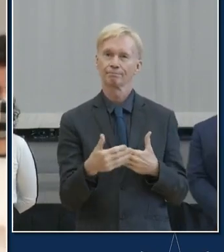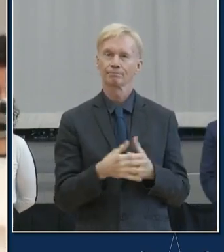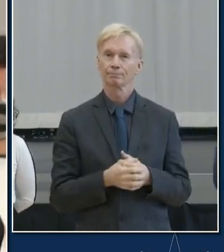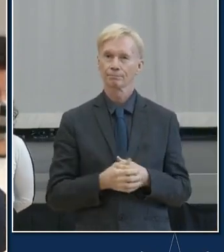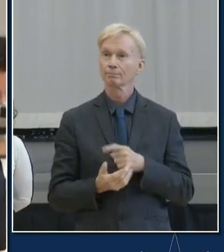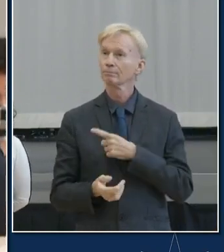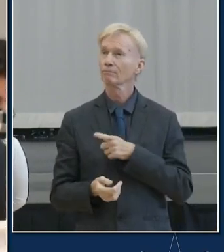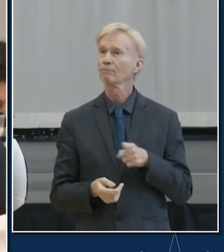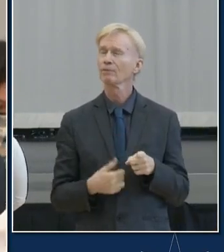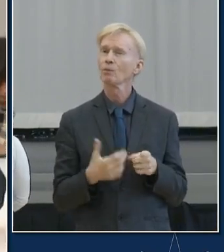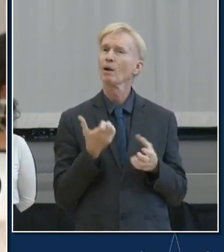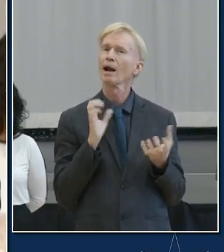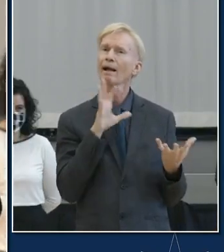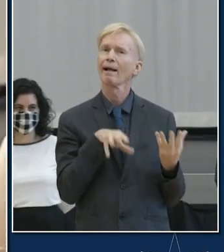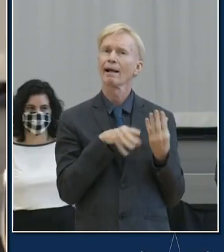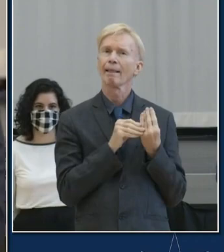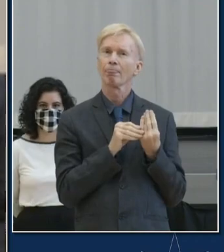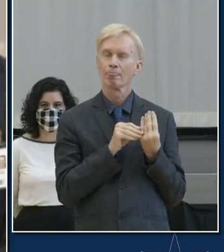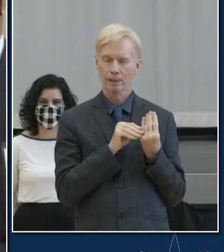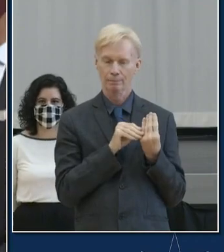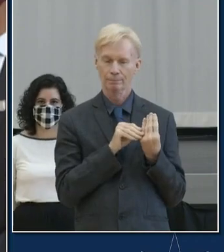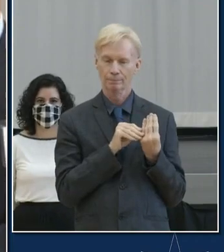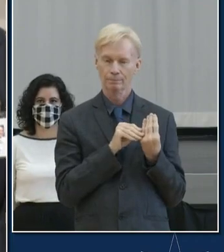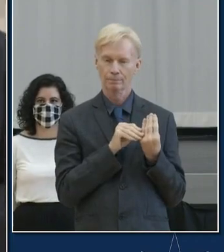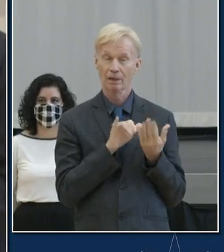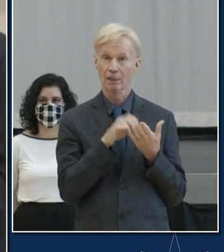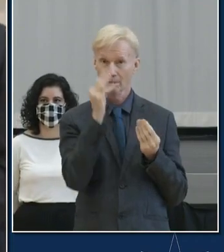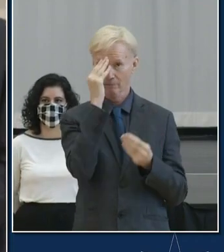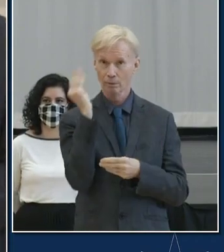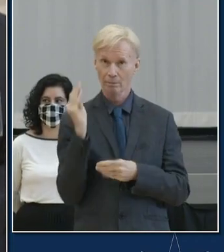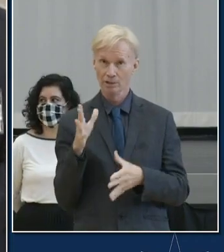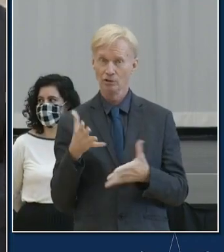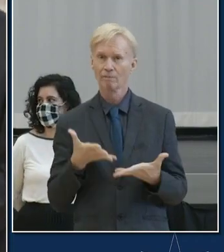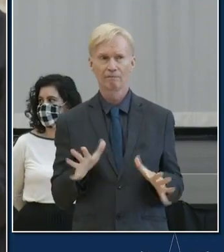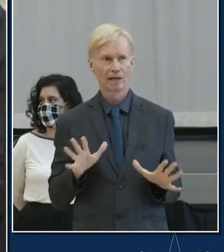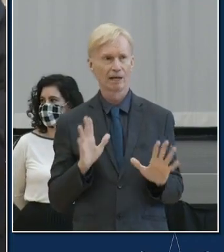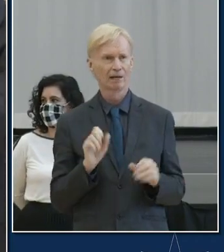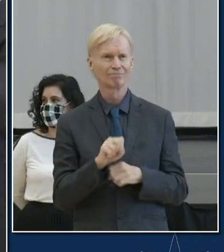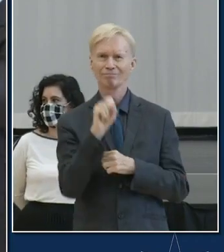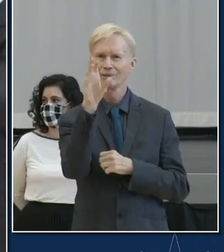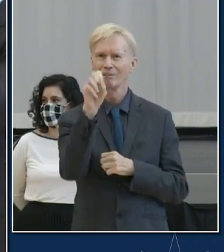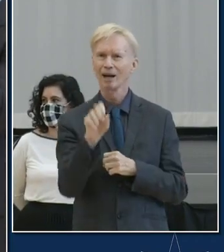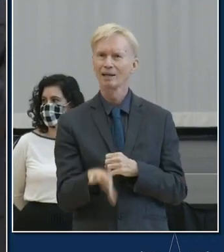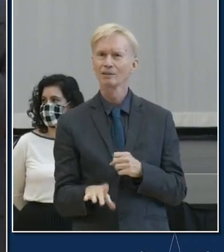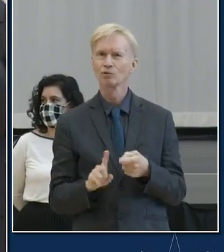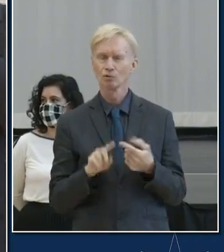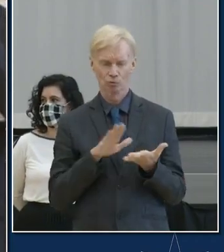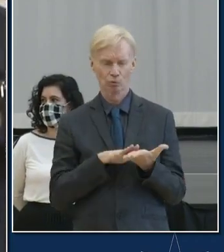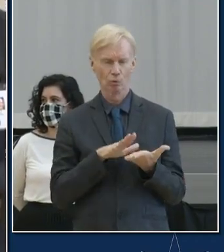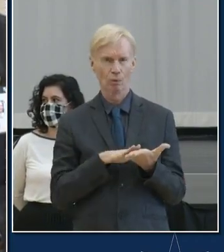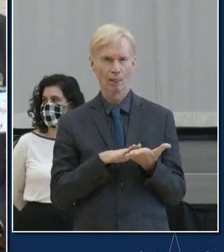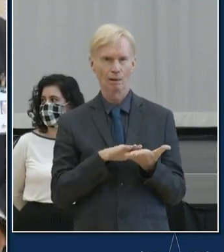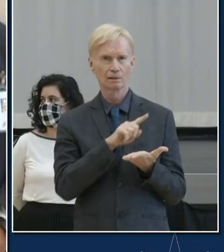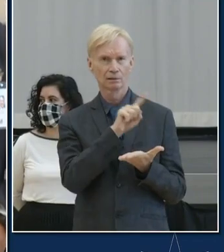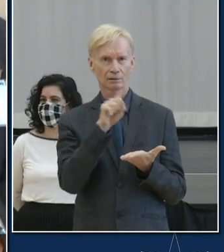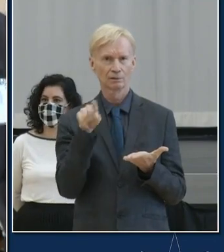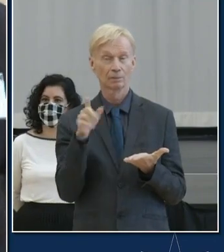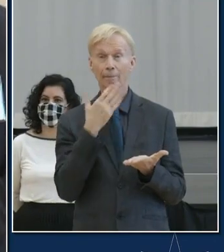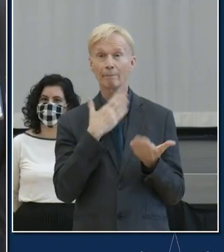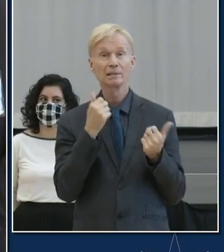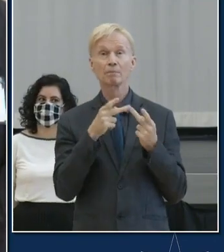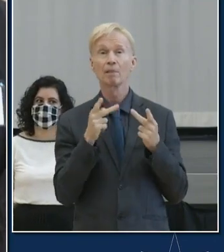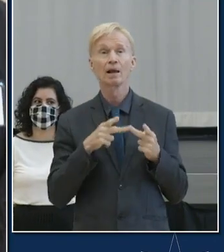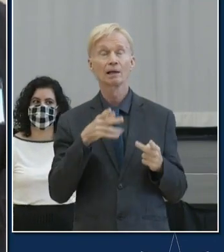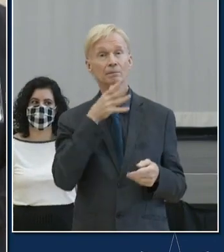And I would just add, this information has been provided obviously at the school level, so the best place for parents to